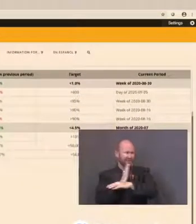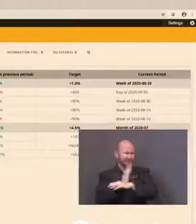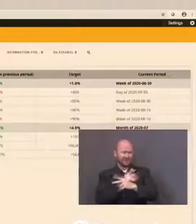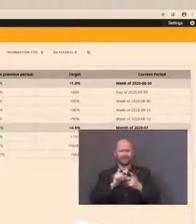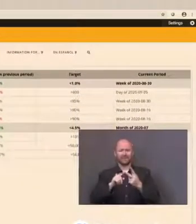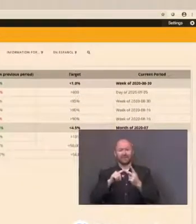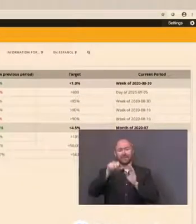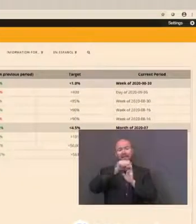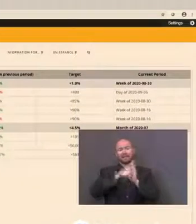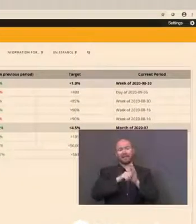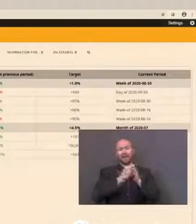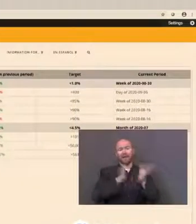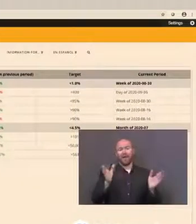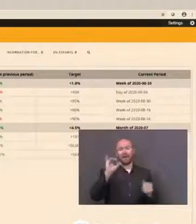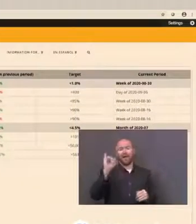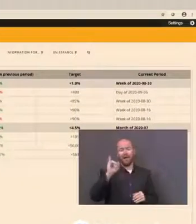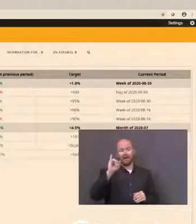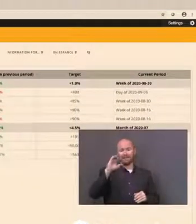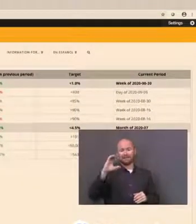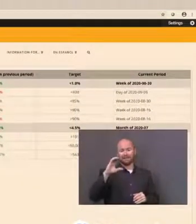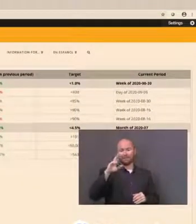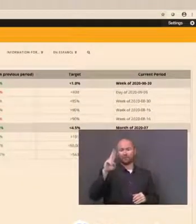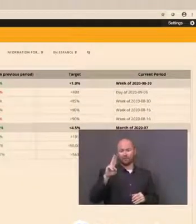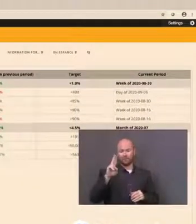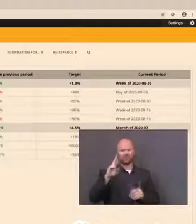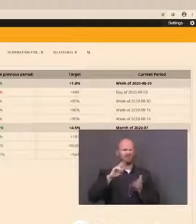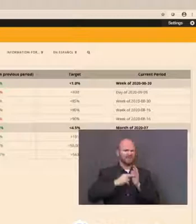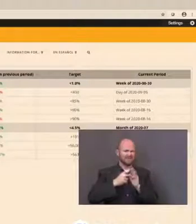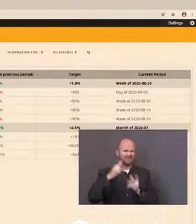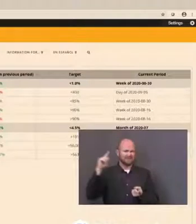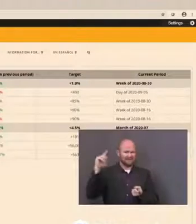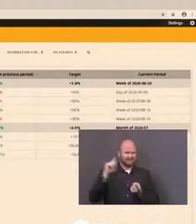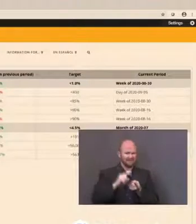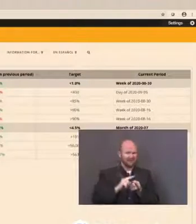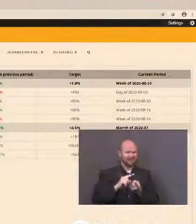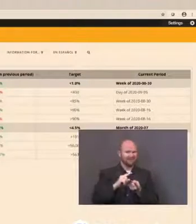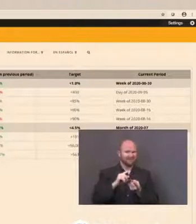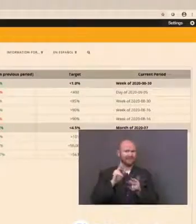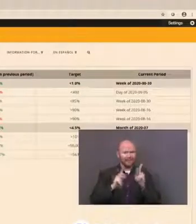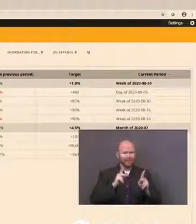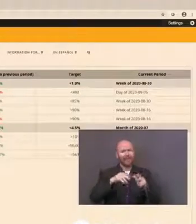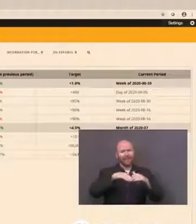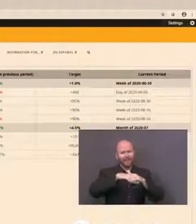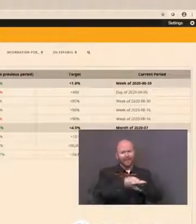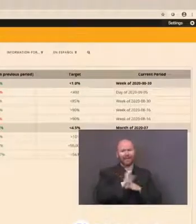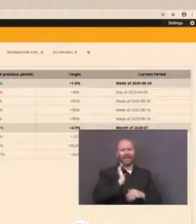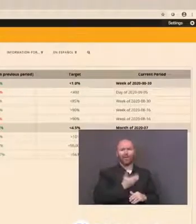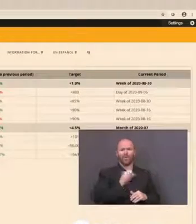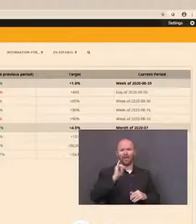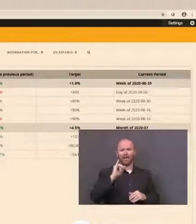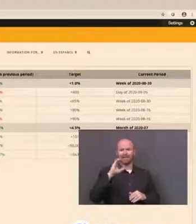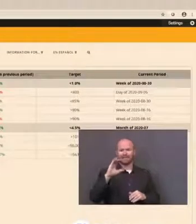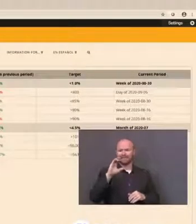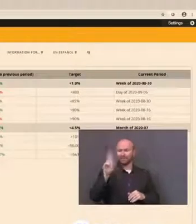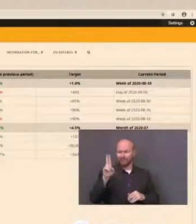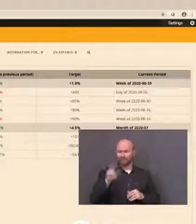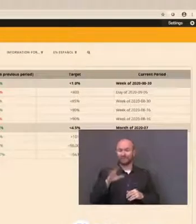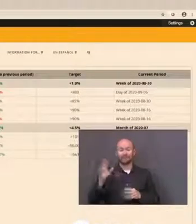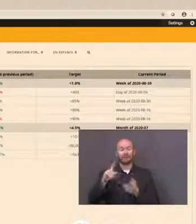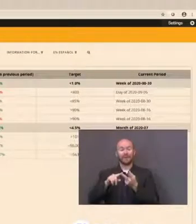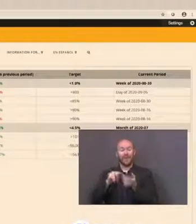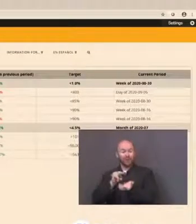statewide ICU utilization, which the governor mentioned. Those are important metrics. Specifically, as President Adams mentioned, our long-term